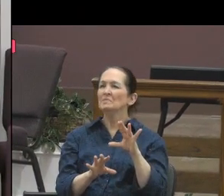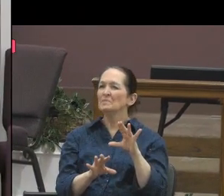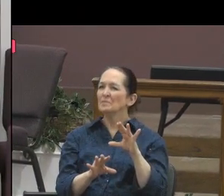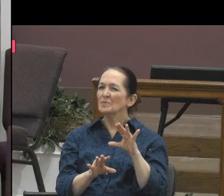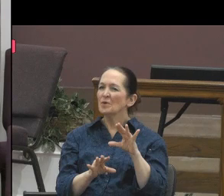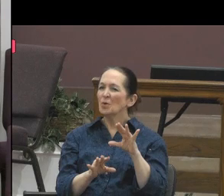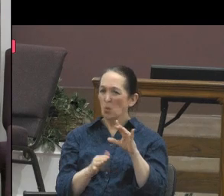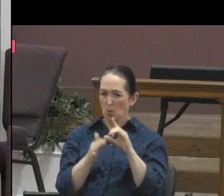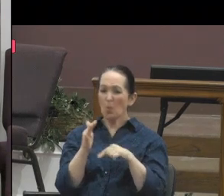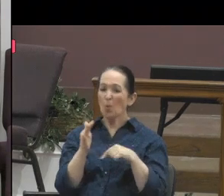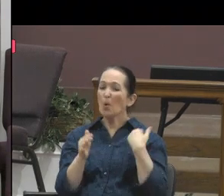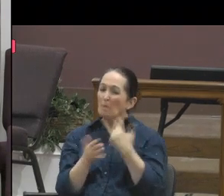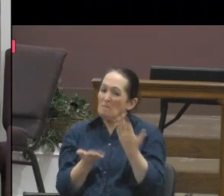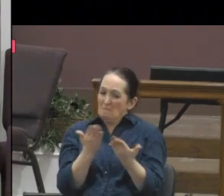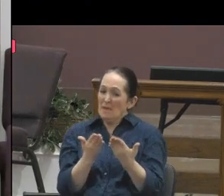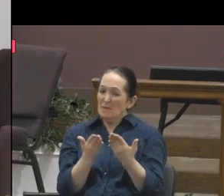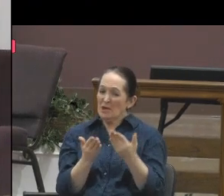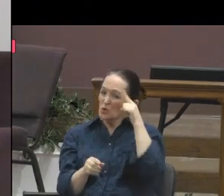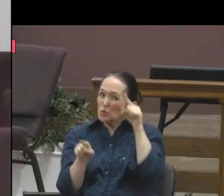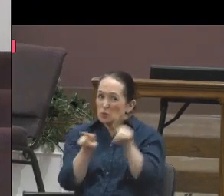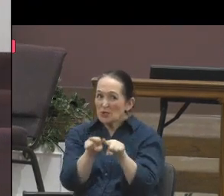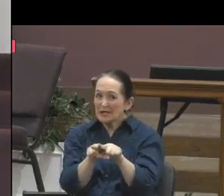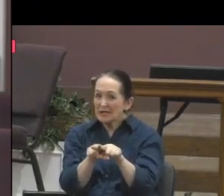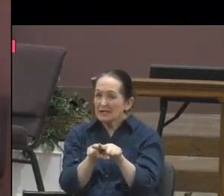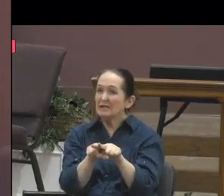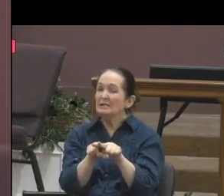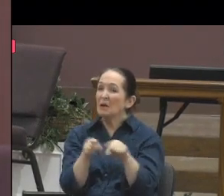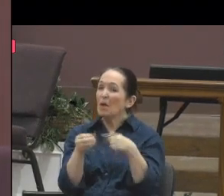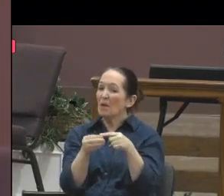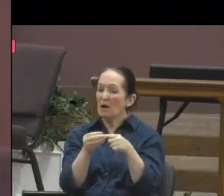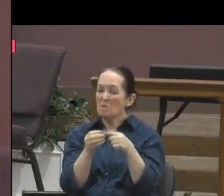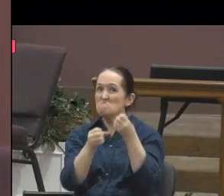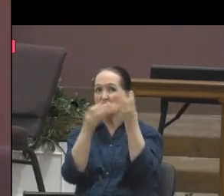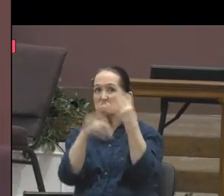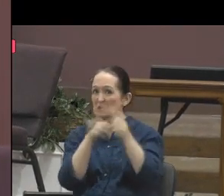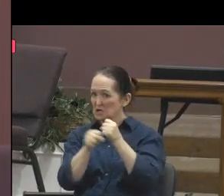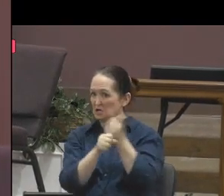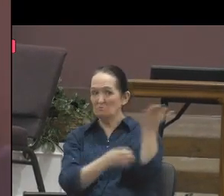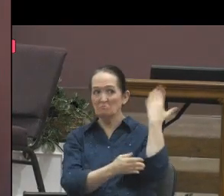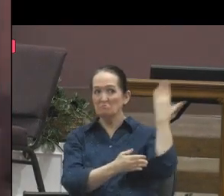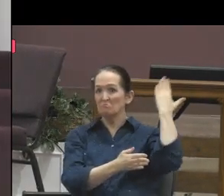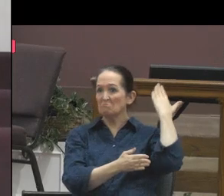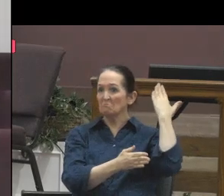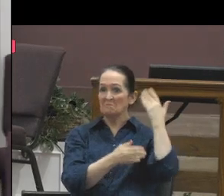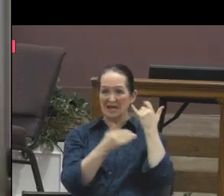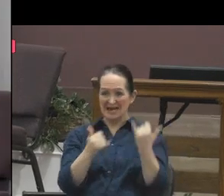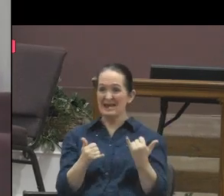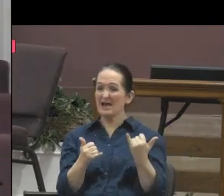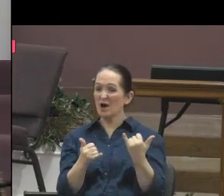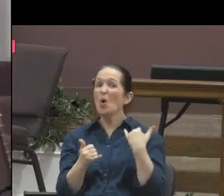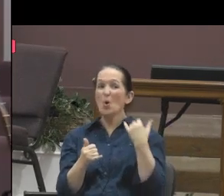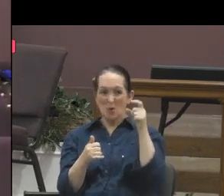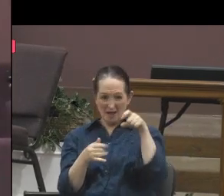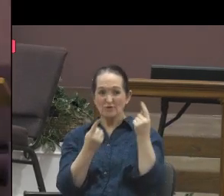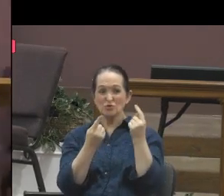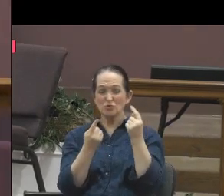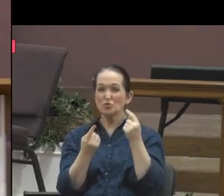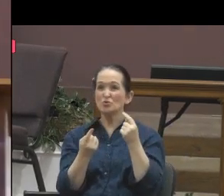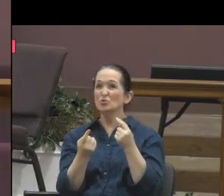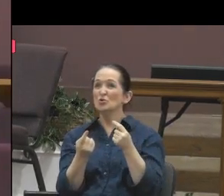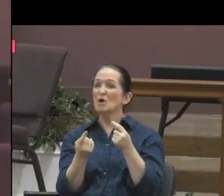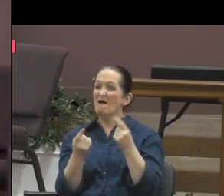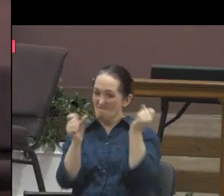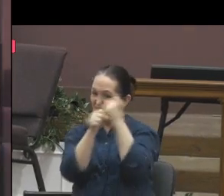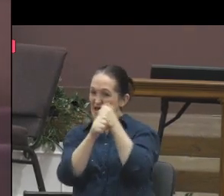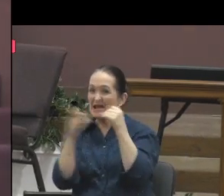that what we may have agreed upon several years ago, we now must fight against because